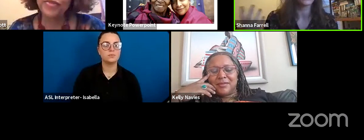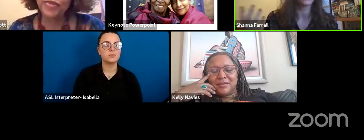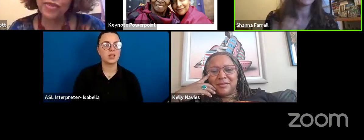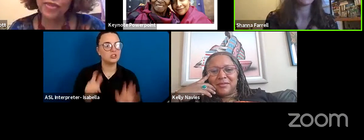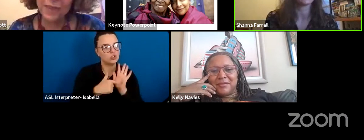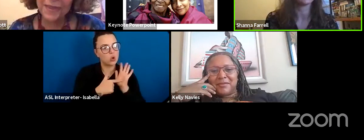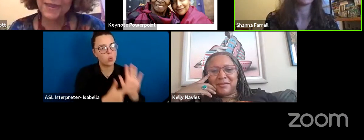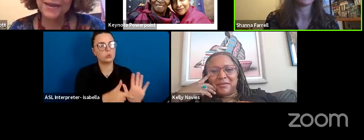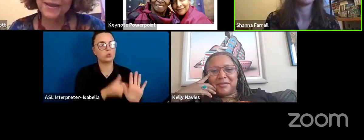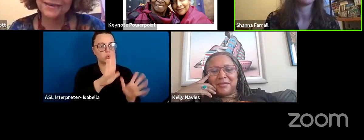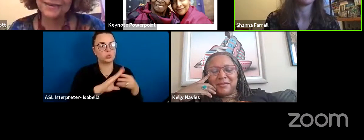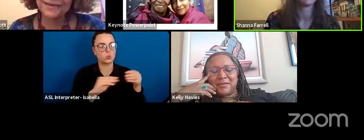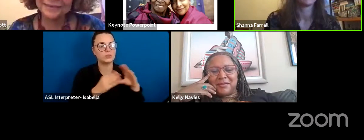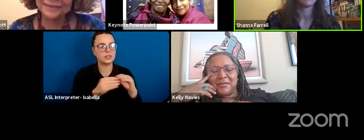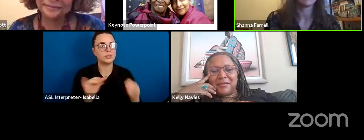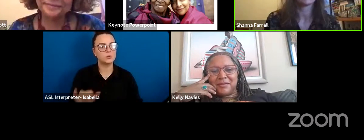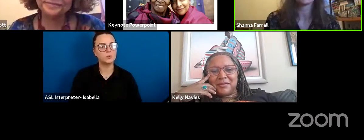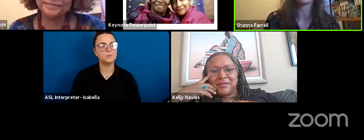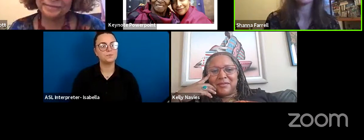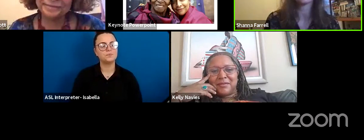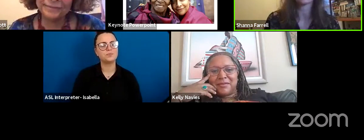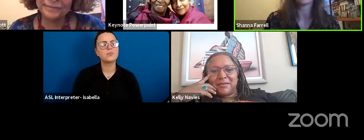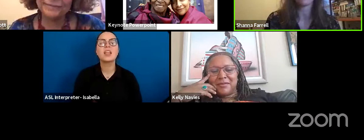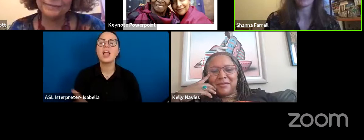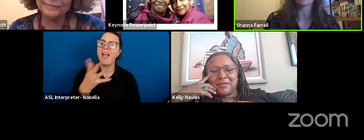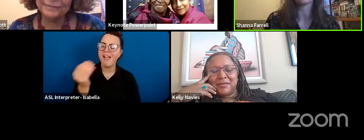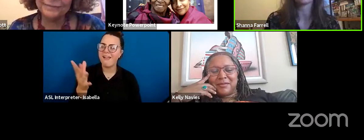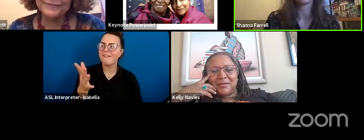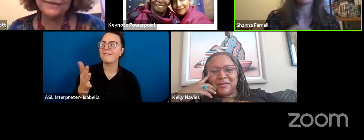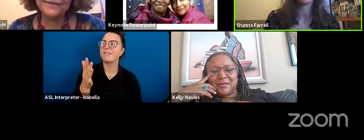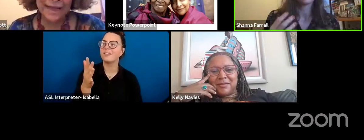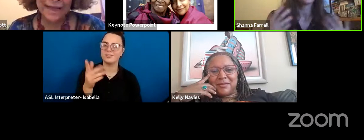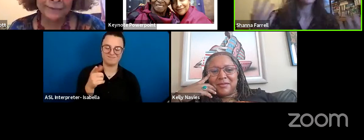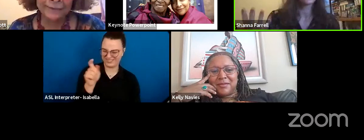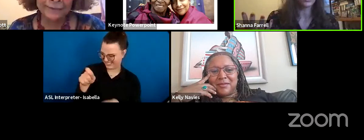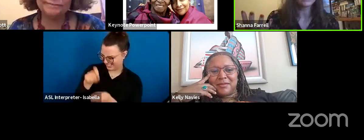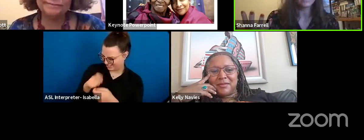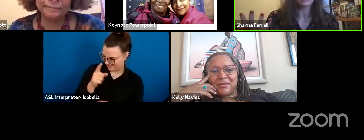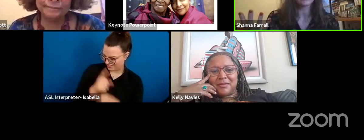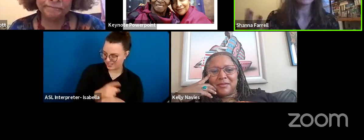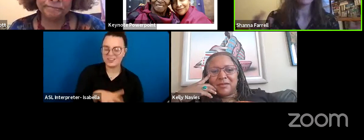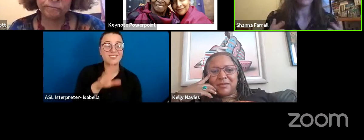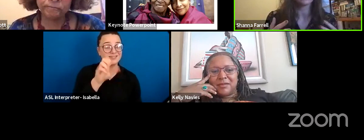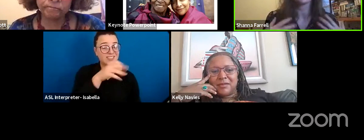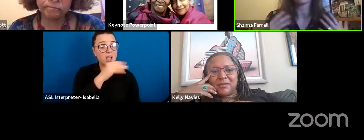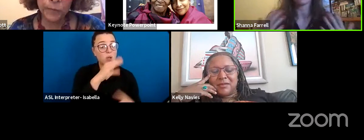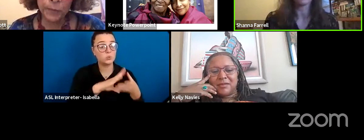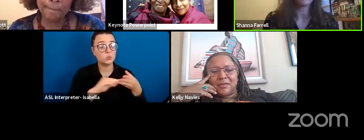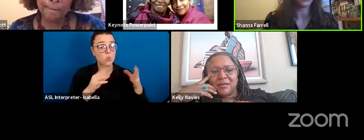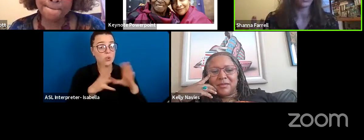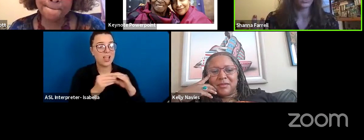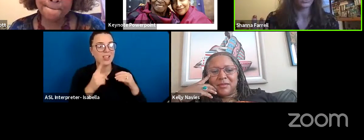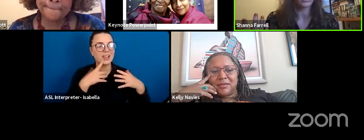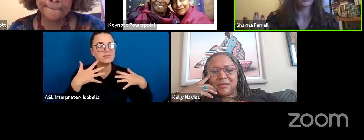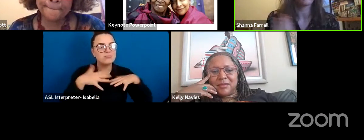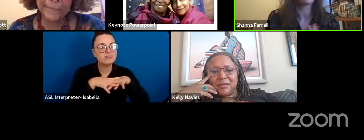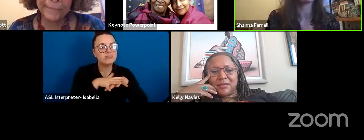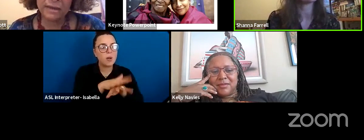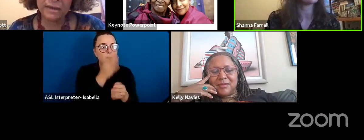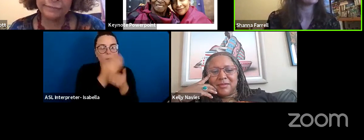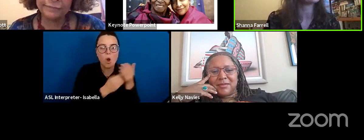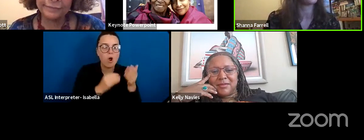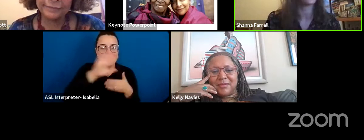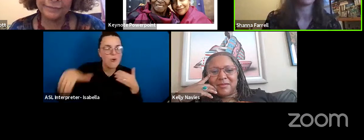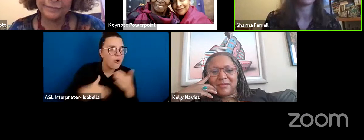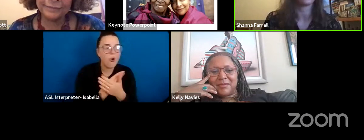of the storytelling as well. And considering that storytelling is woven into all of your work,